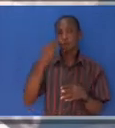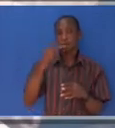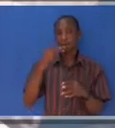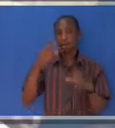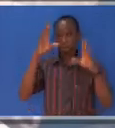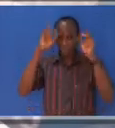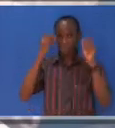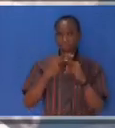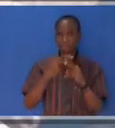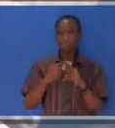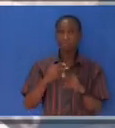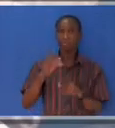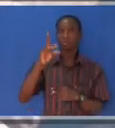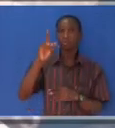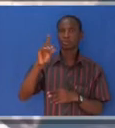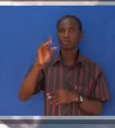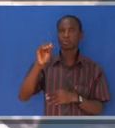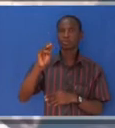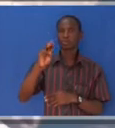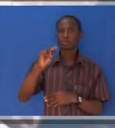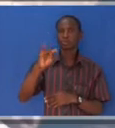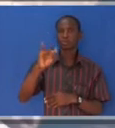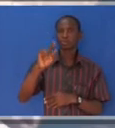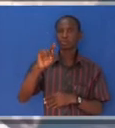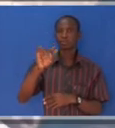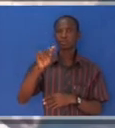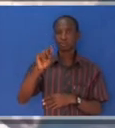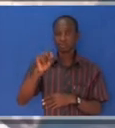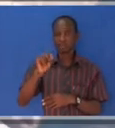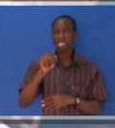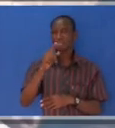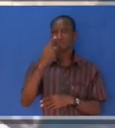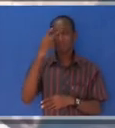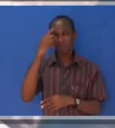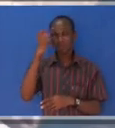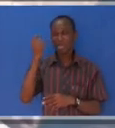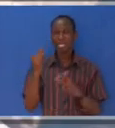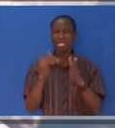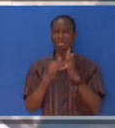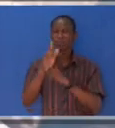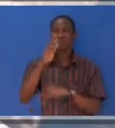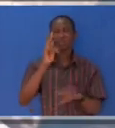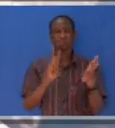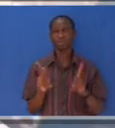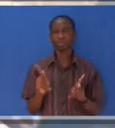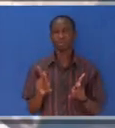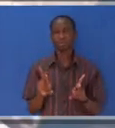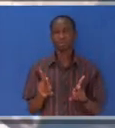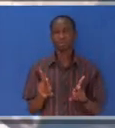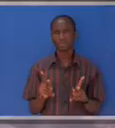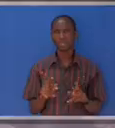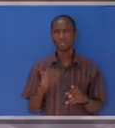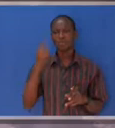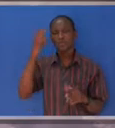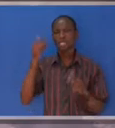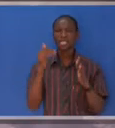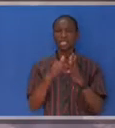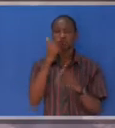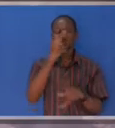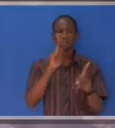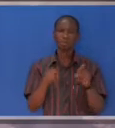who was committing lots and lots of atrocities against the people of God and against the Roman state.